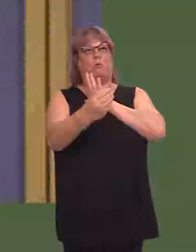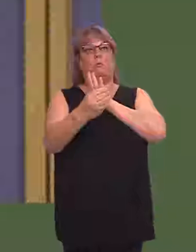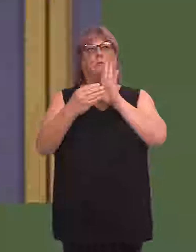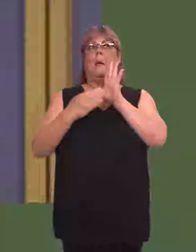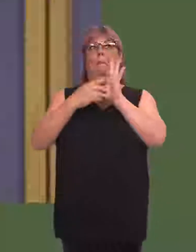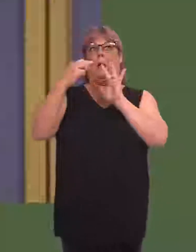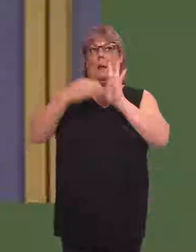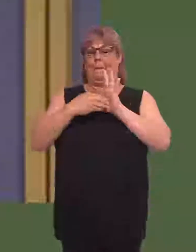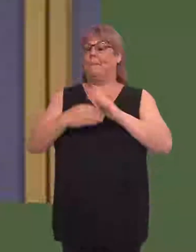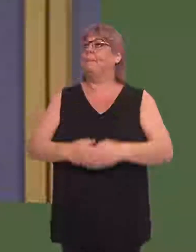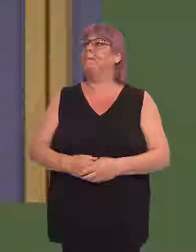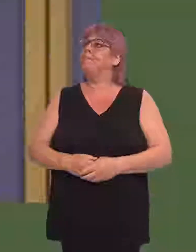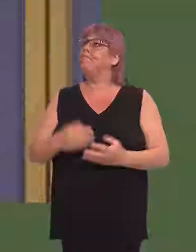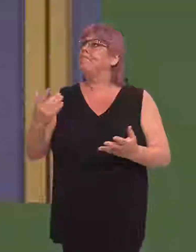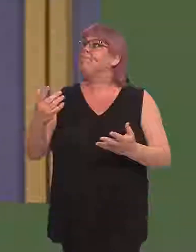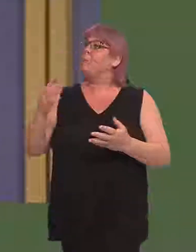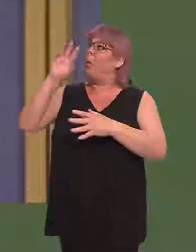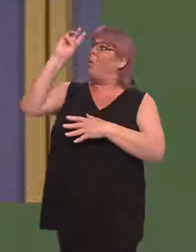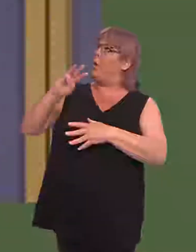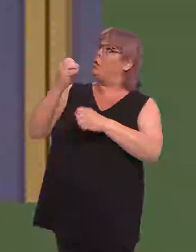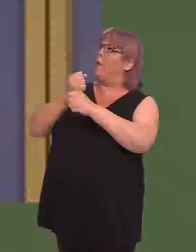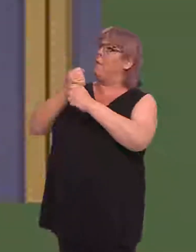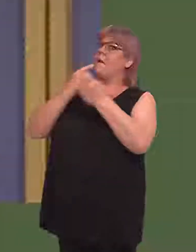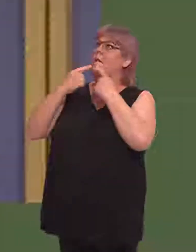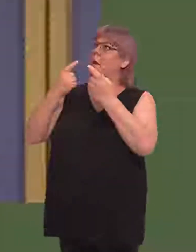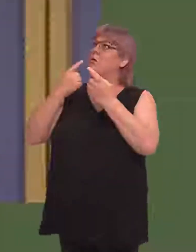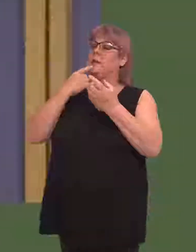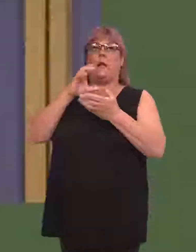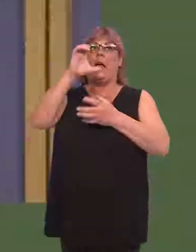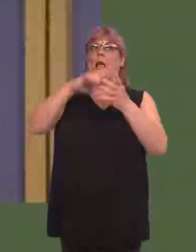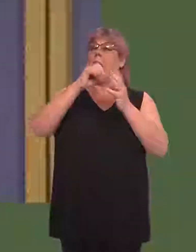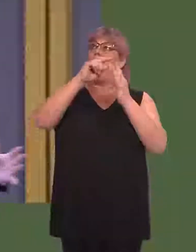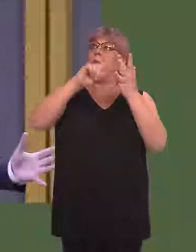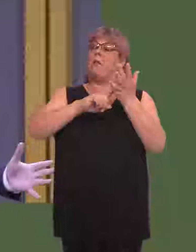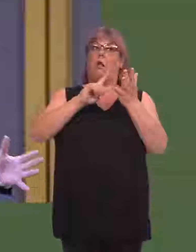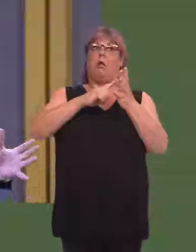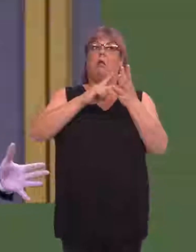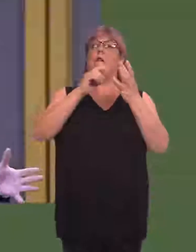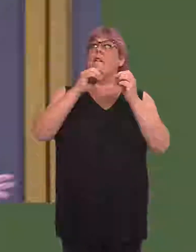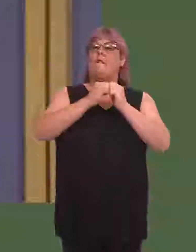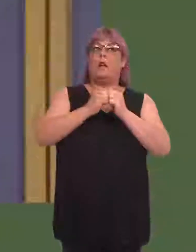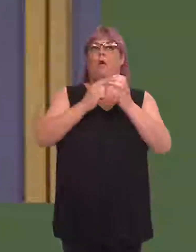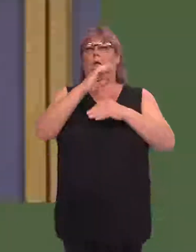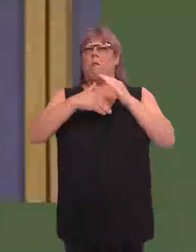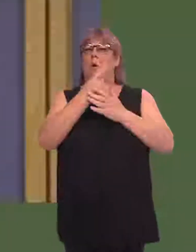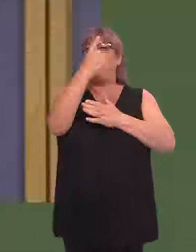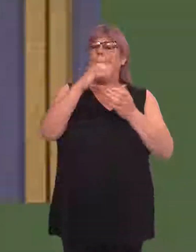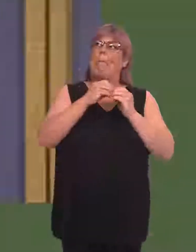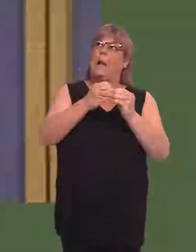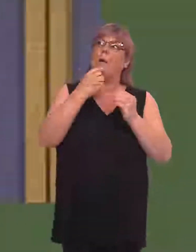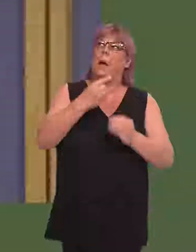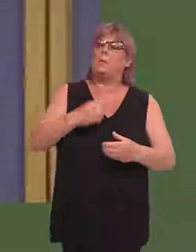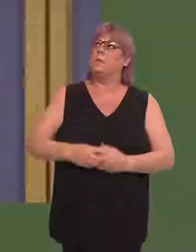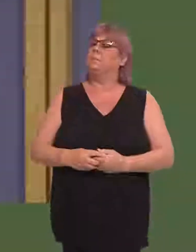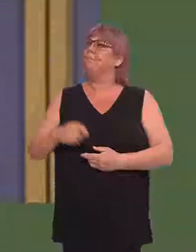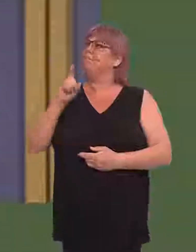year. And according to the Welsh Government information, they've combined capital value, those three projects, of